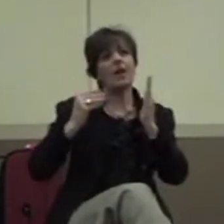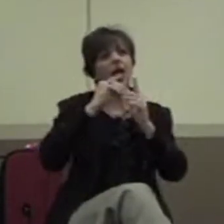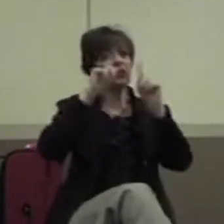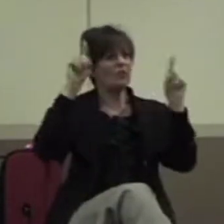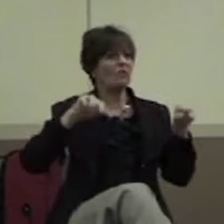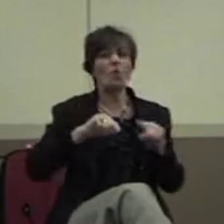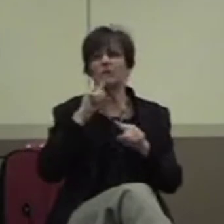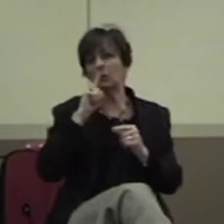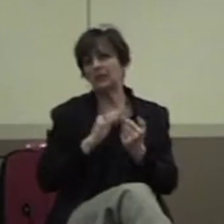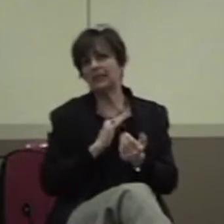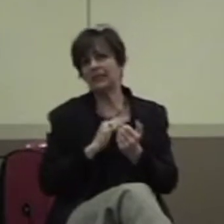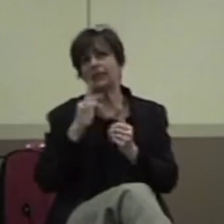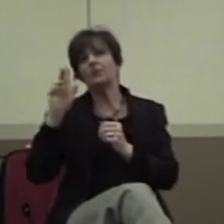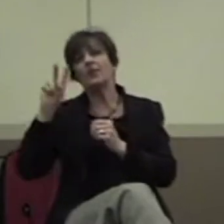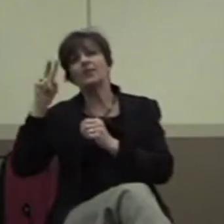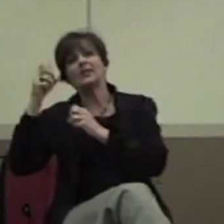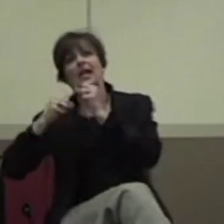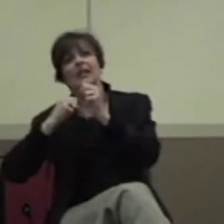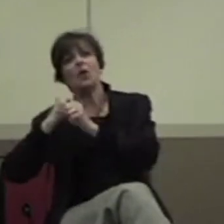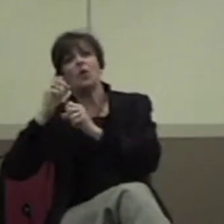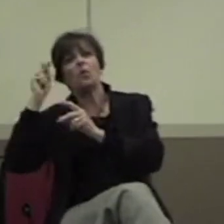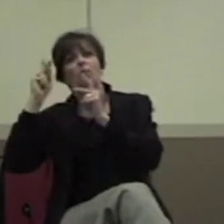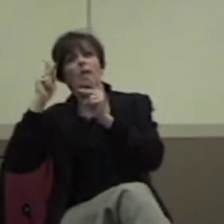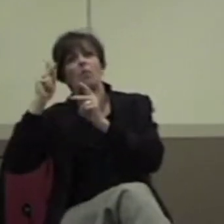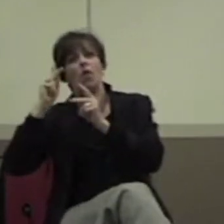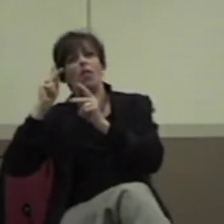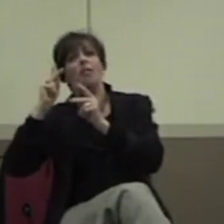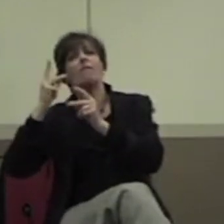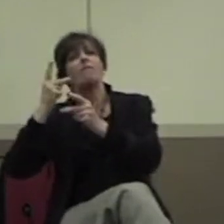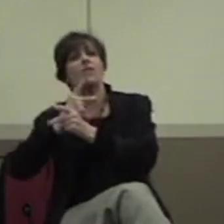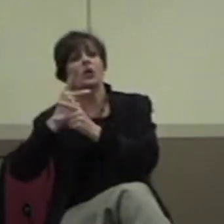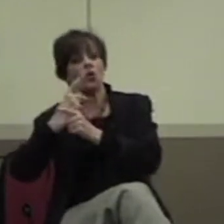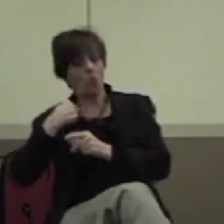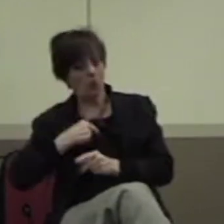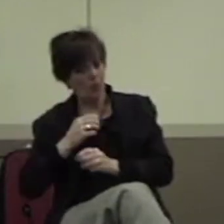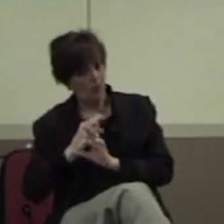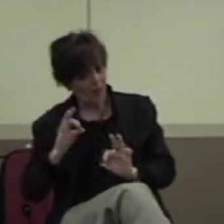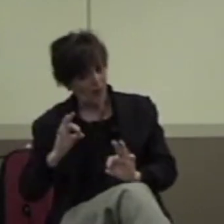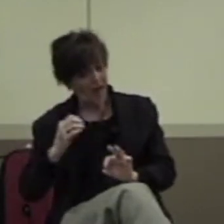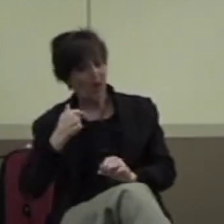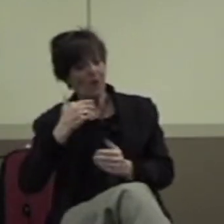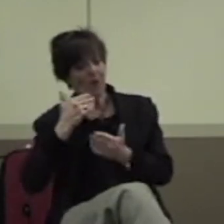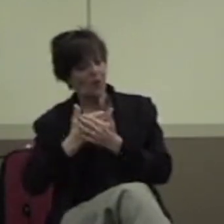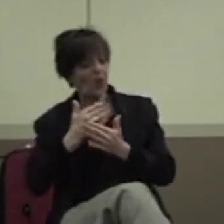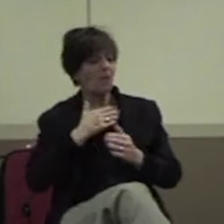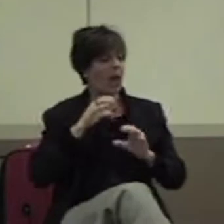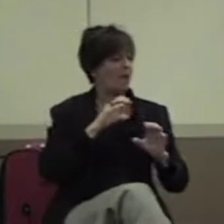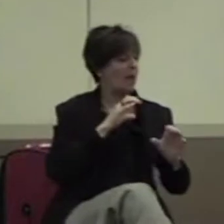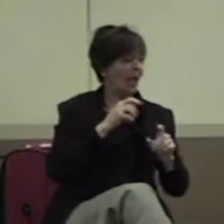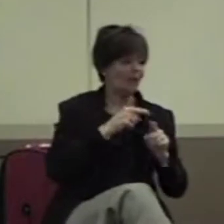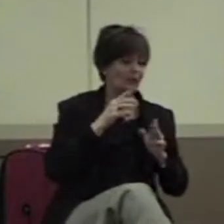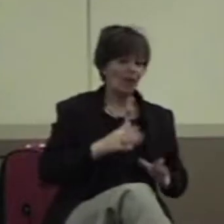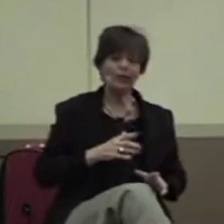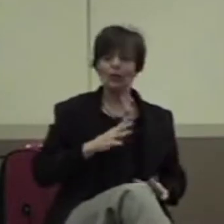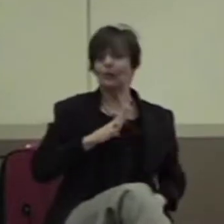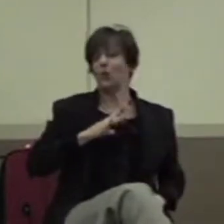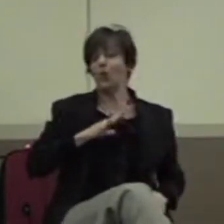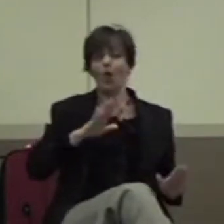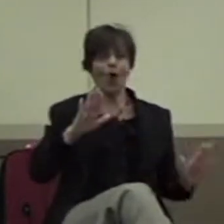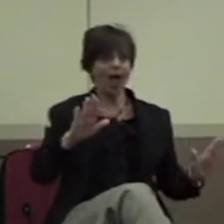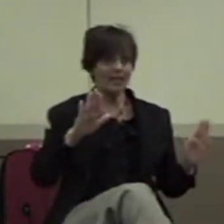was very, very easy. Well, the second year, people figured out we were there, we were free, and we were good. My behavior specialists were